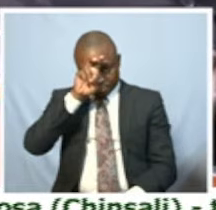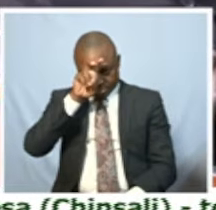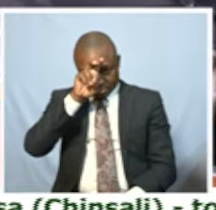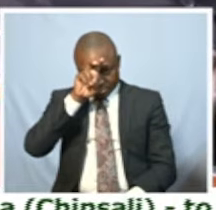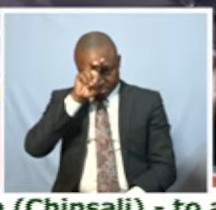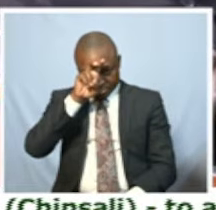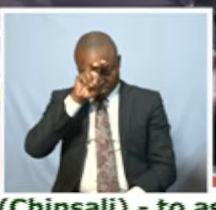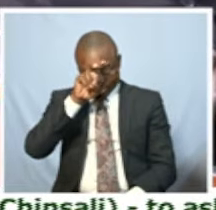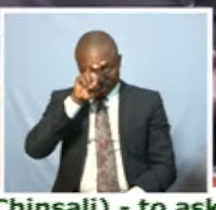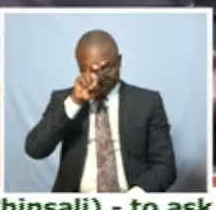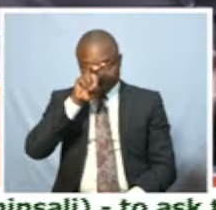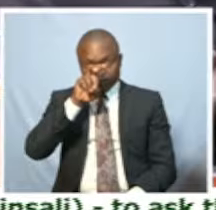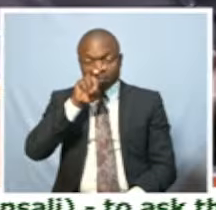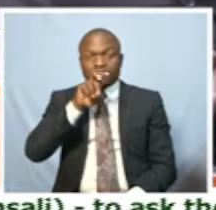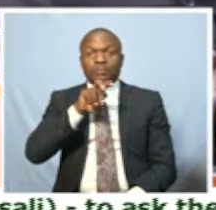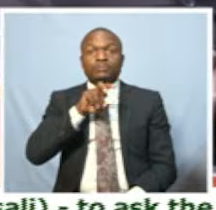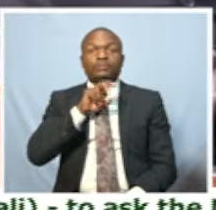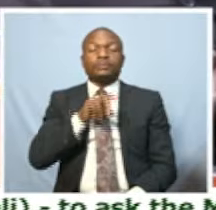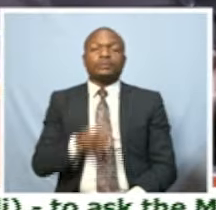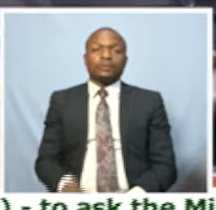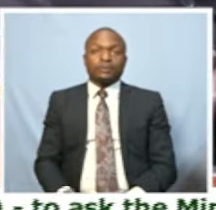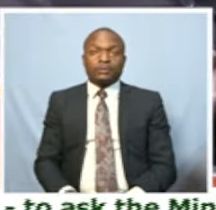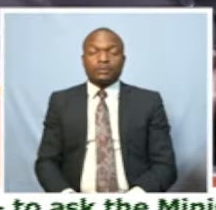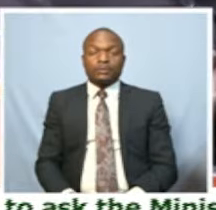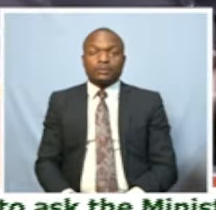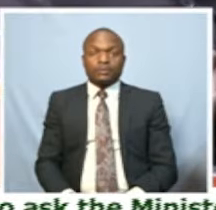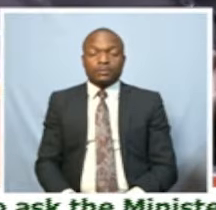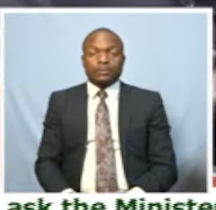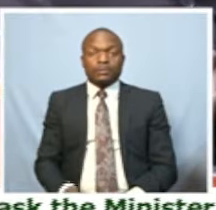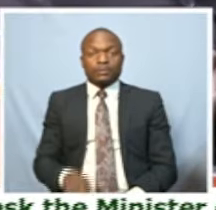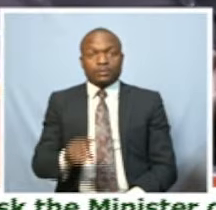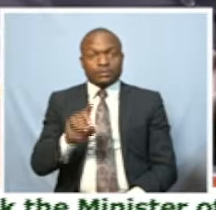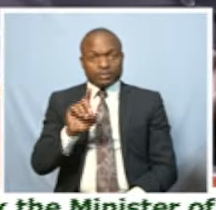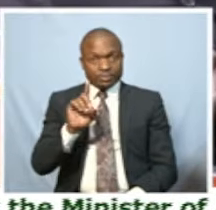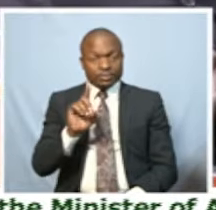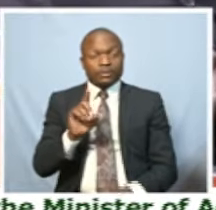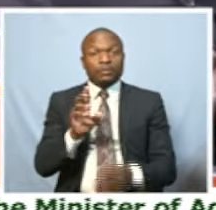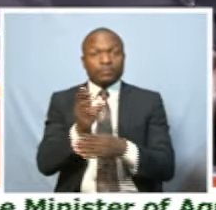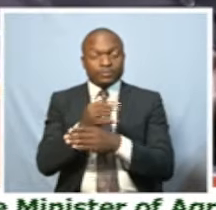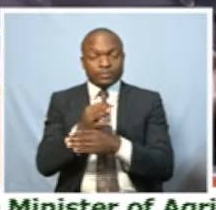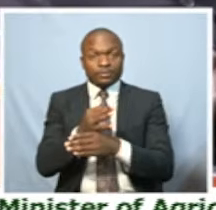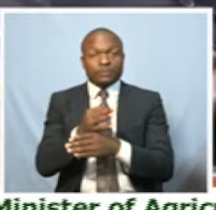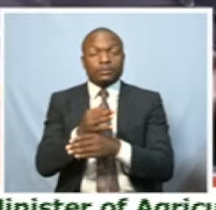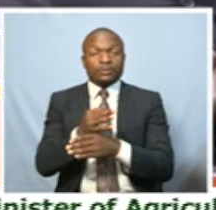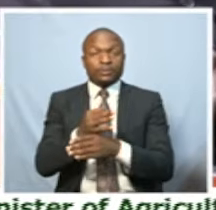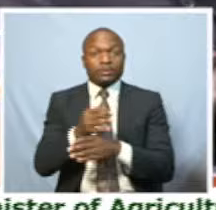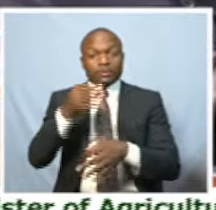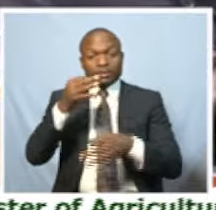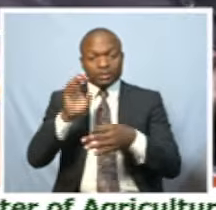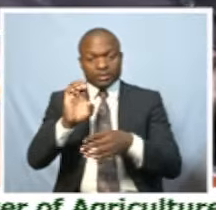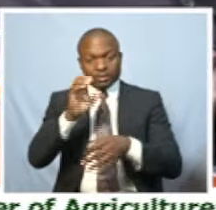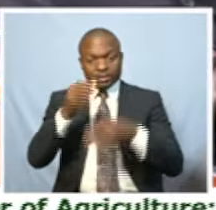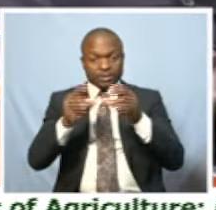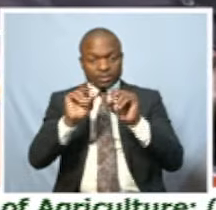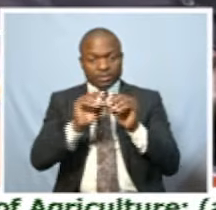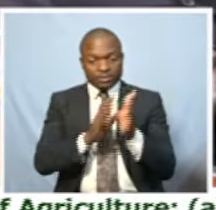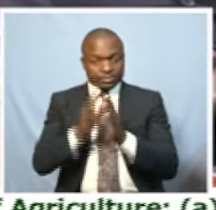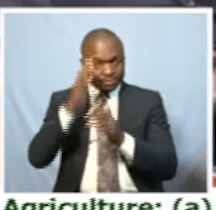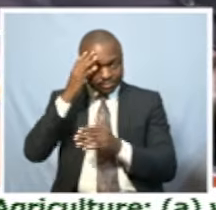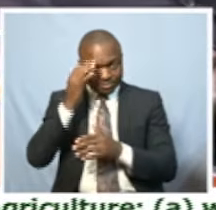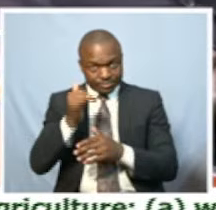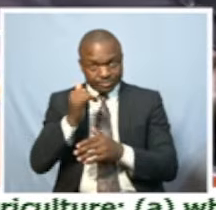and fish, and D, what the estimated cost of the project is. E, if there are no such plans,